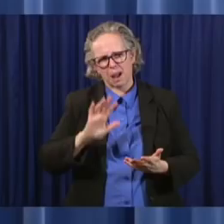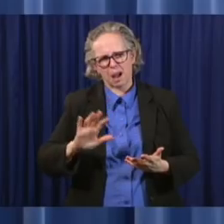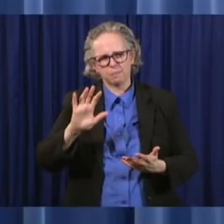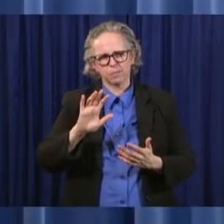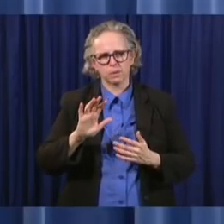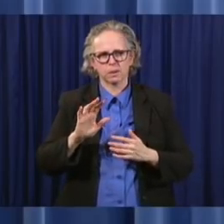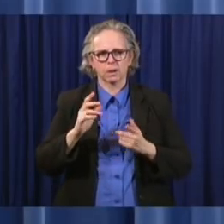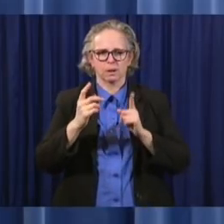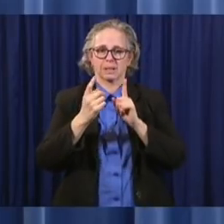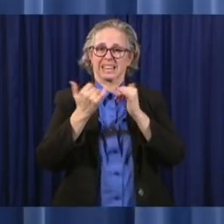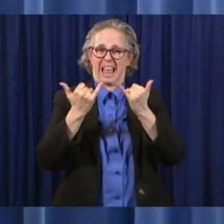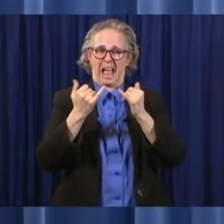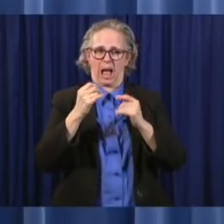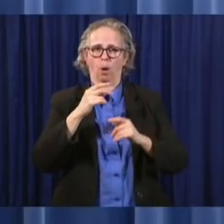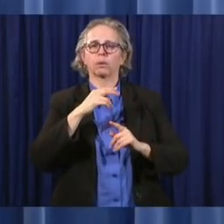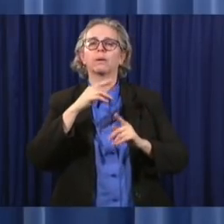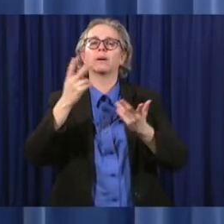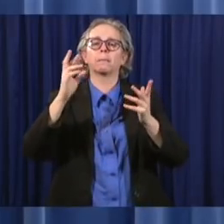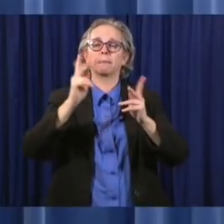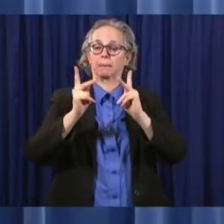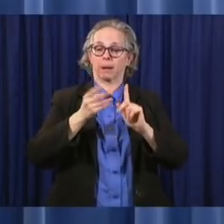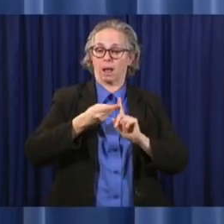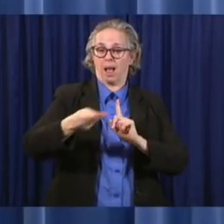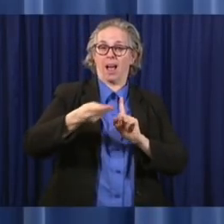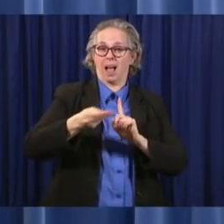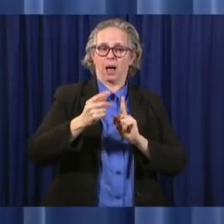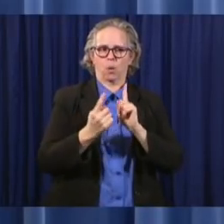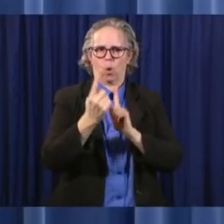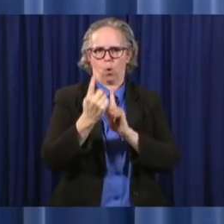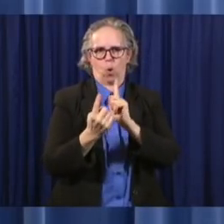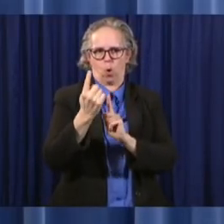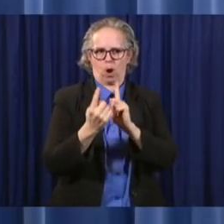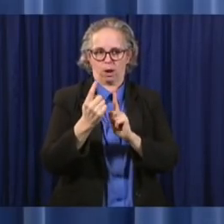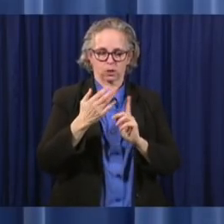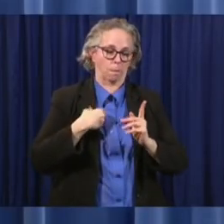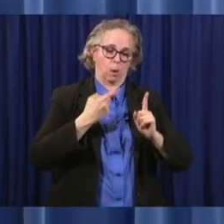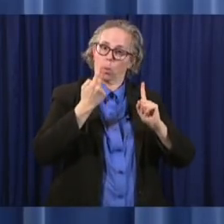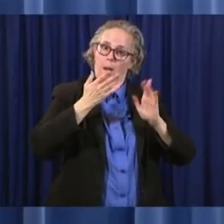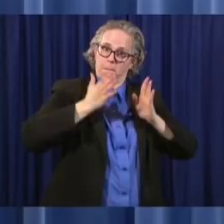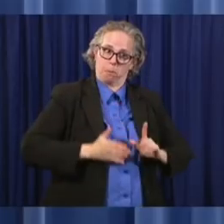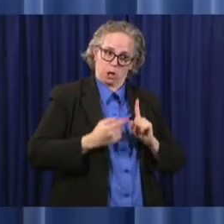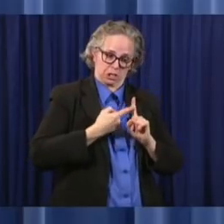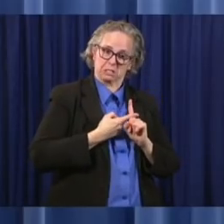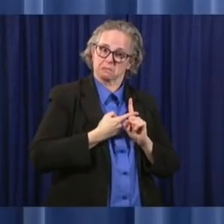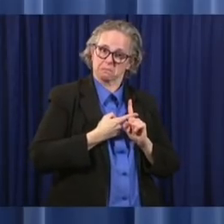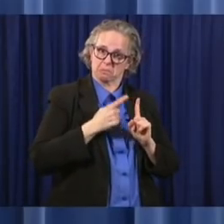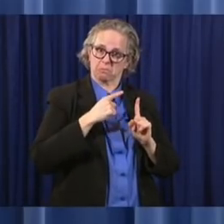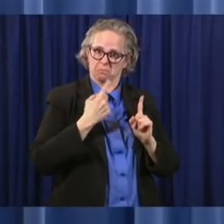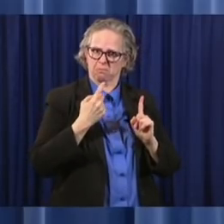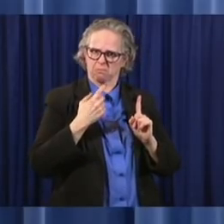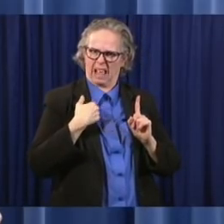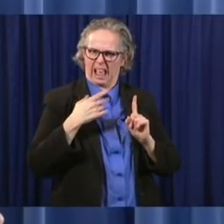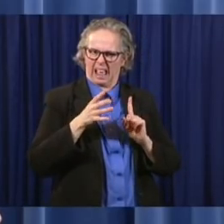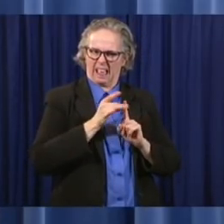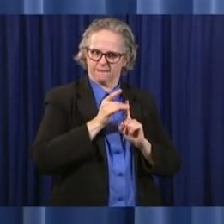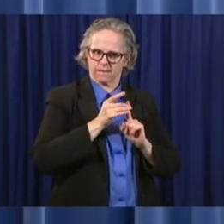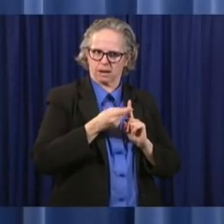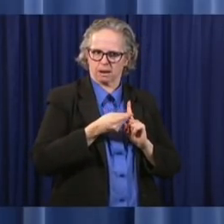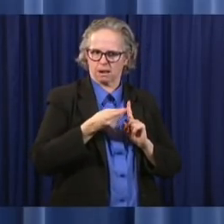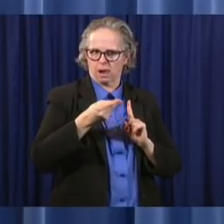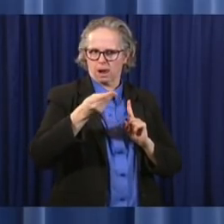which simply means that on an average, one person who is infected with the virus in Ohio infects one other